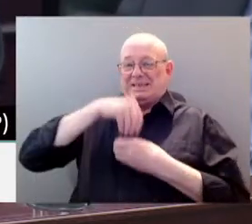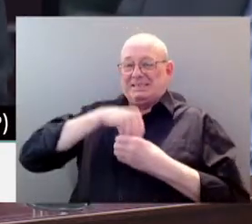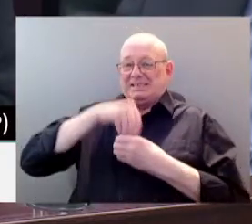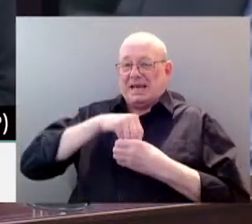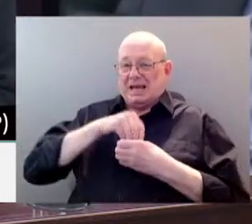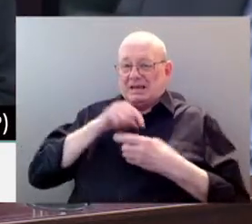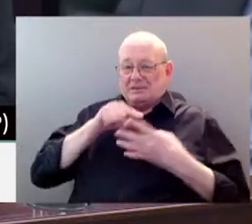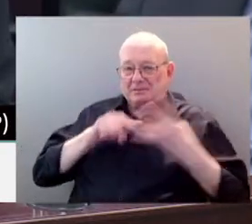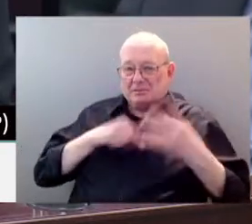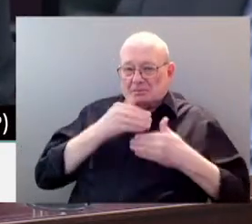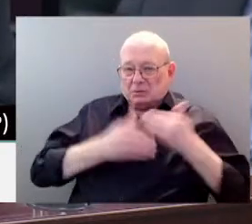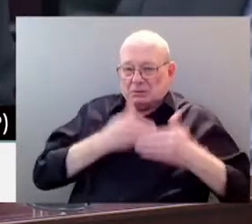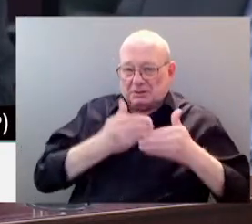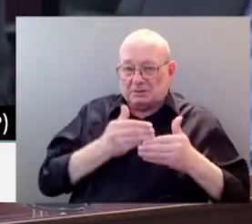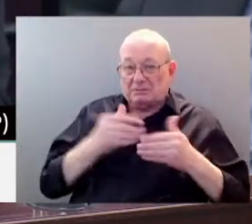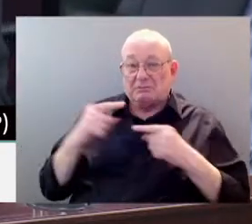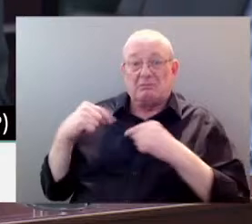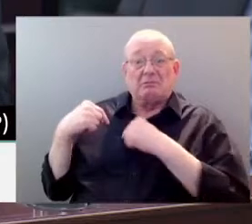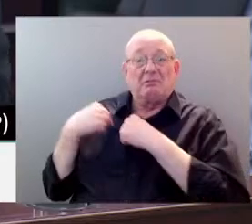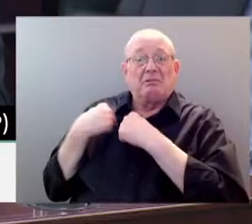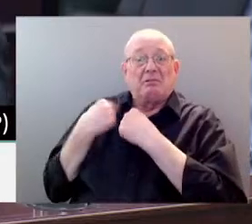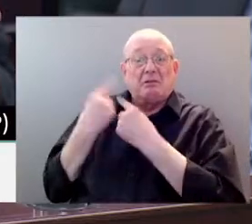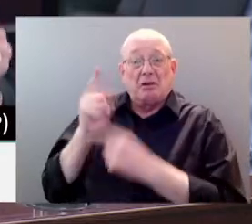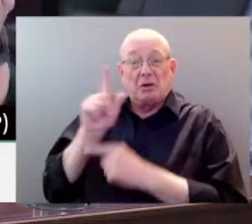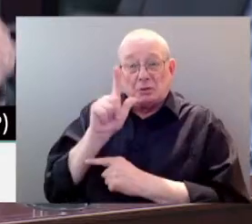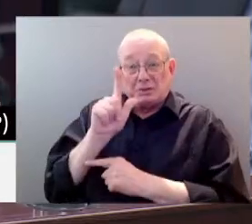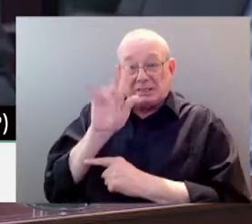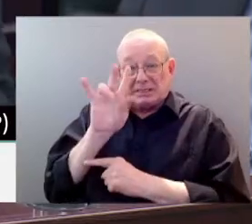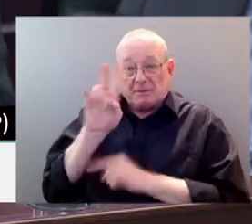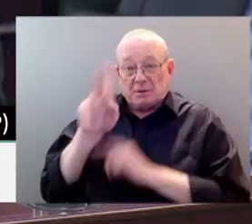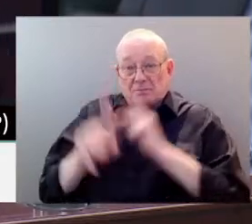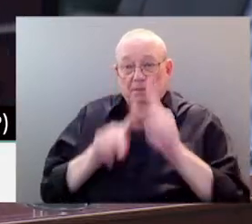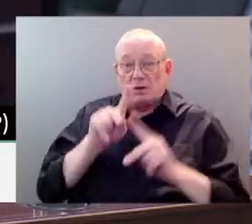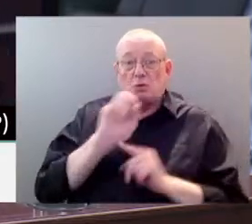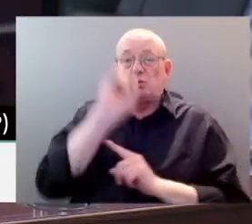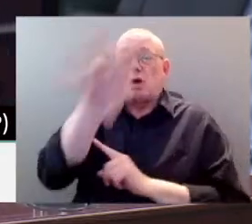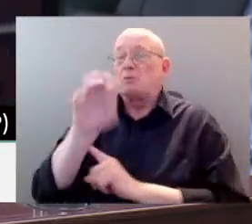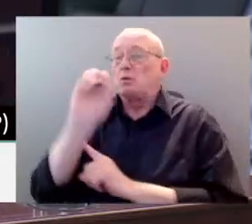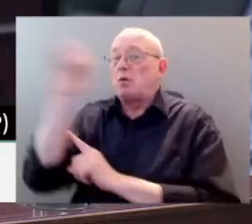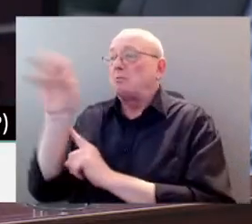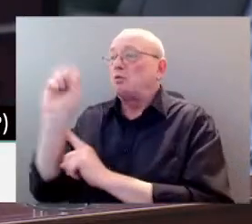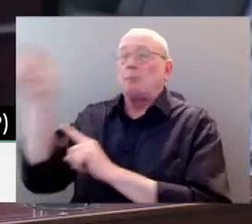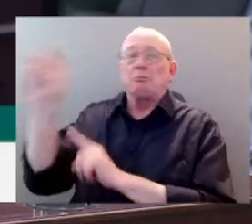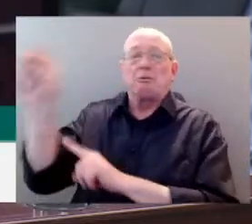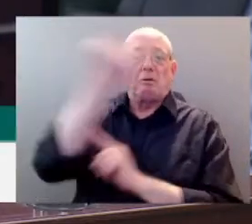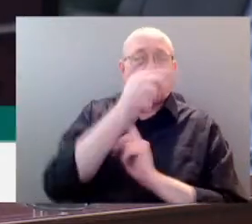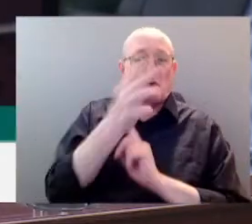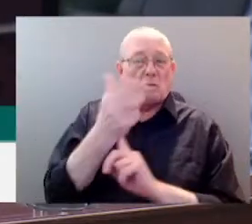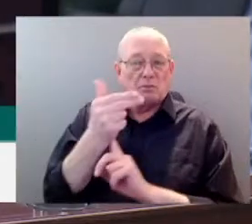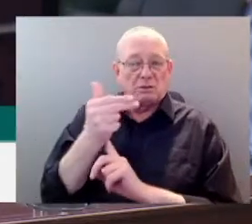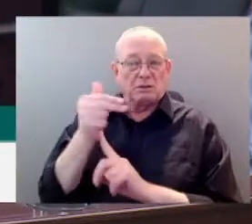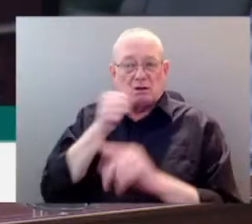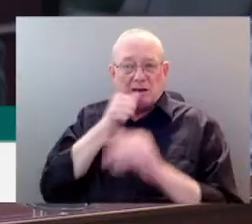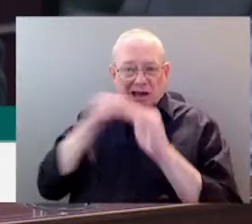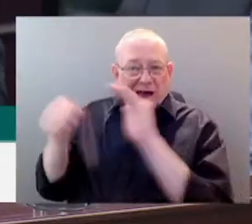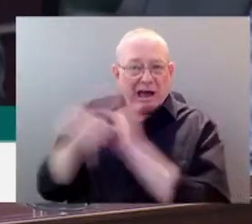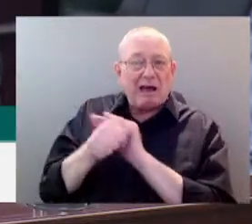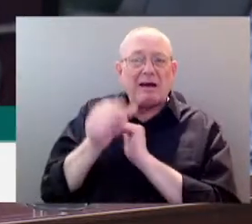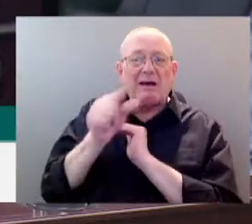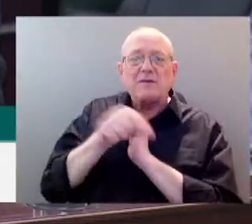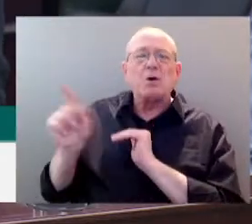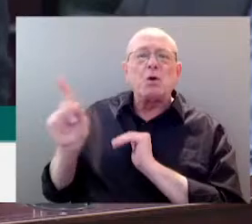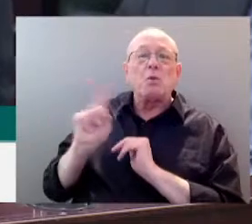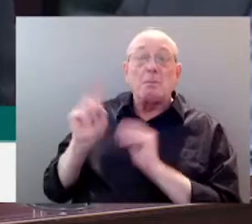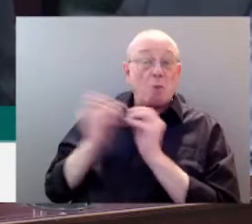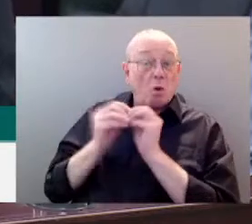motels and the government is hiding how many more are out there so to the premier while this internal process is drag